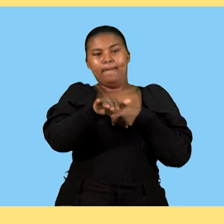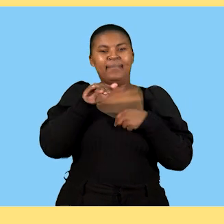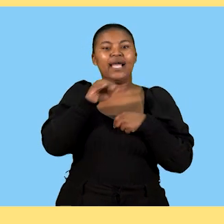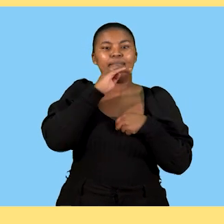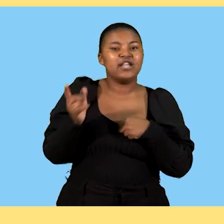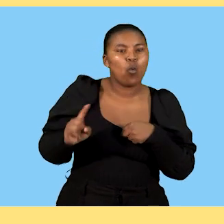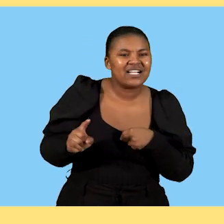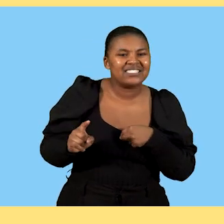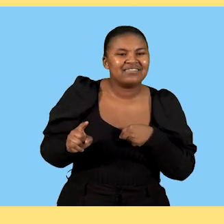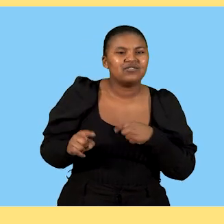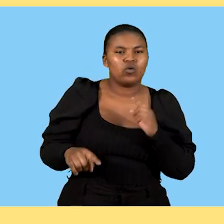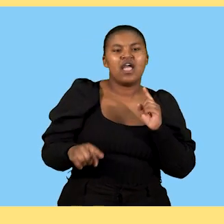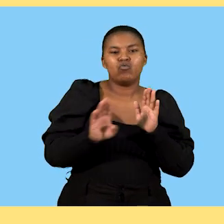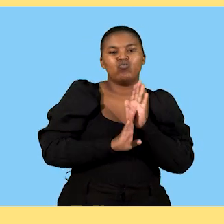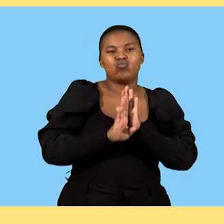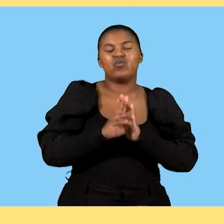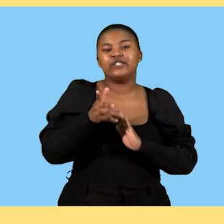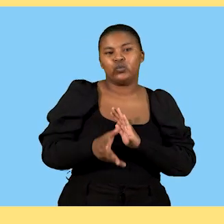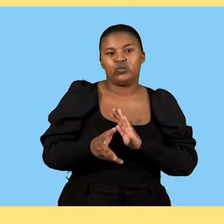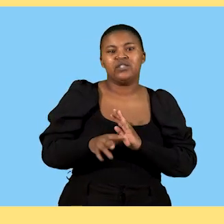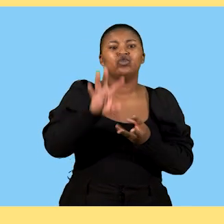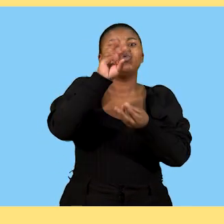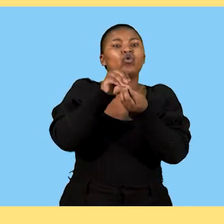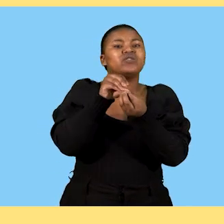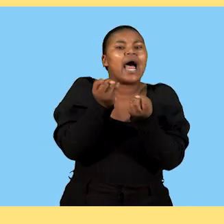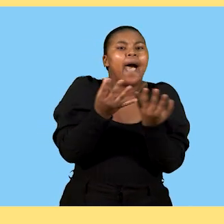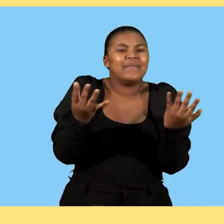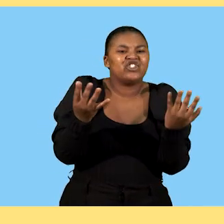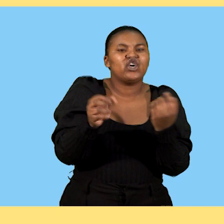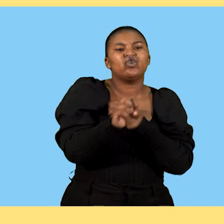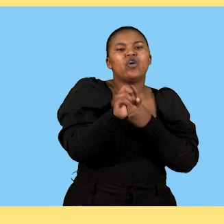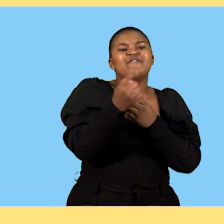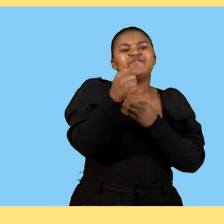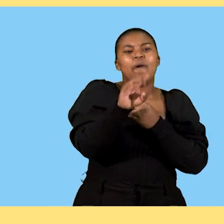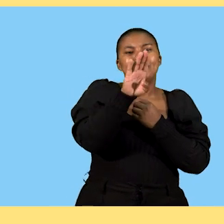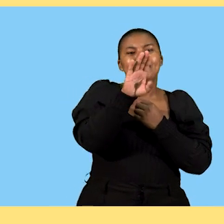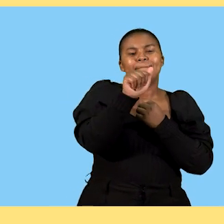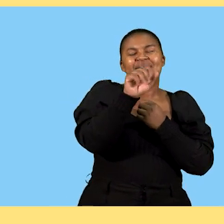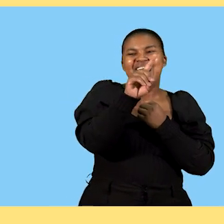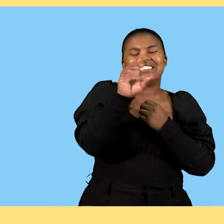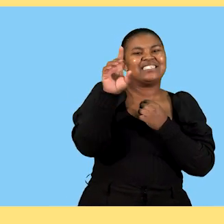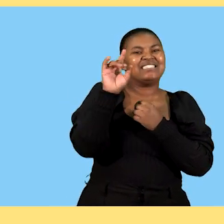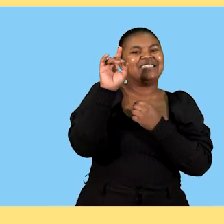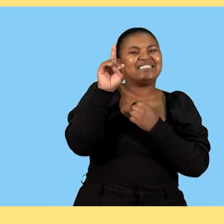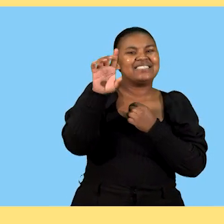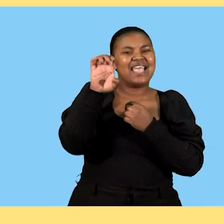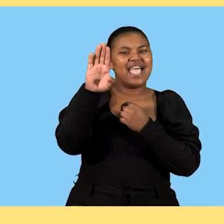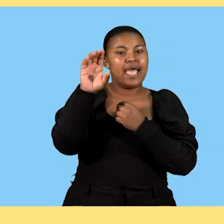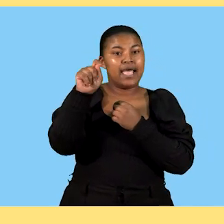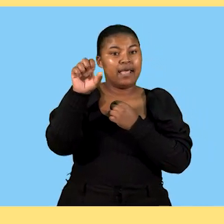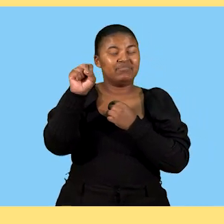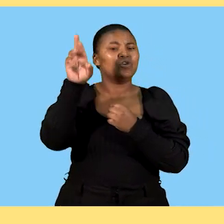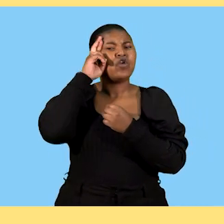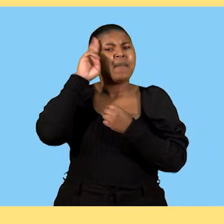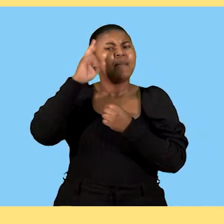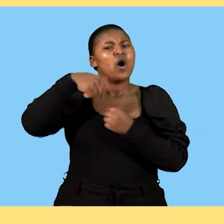increase on the debit side. So our total for bad debts is 2,600. Here it is. We remember